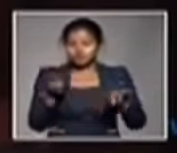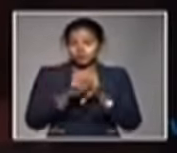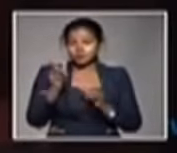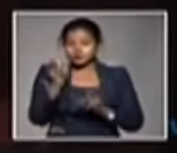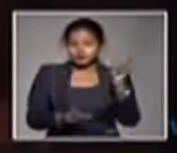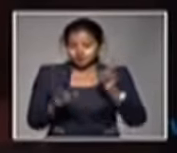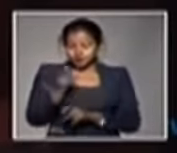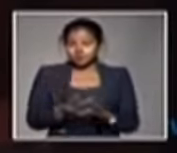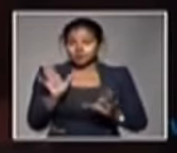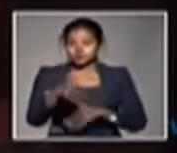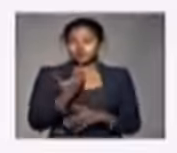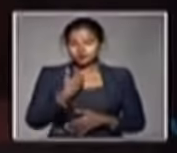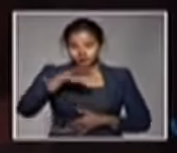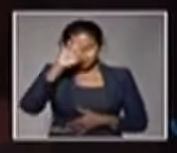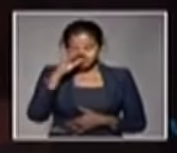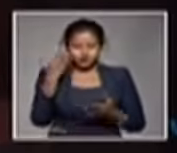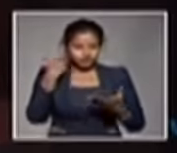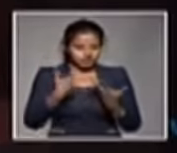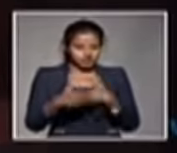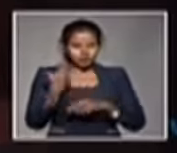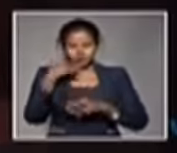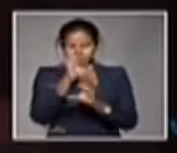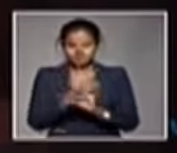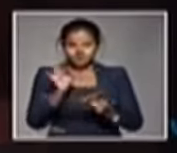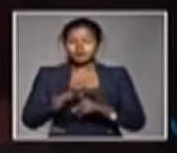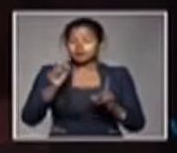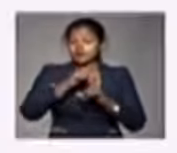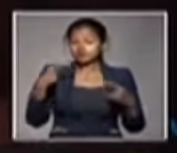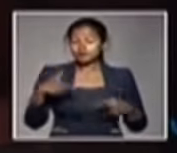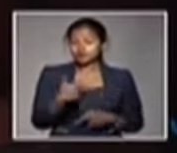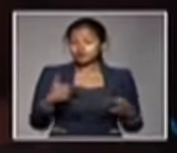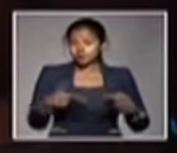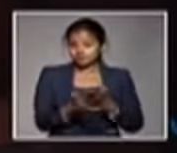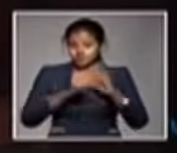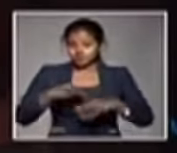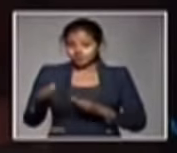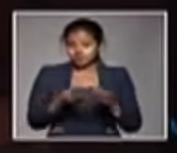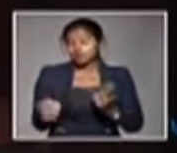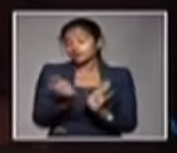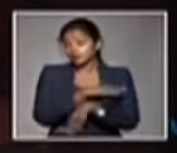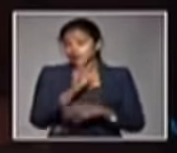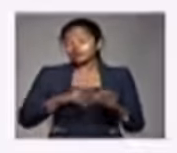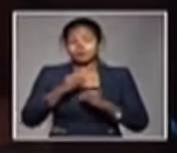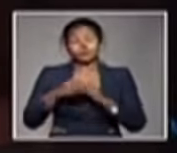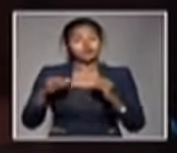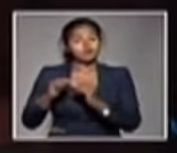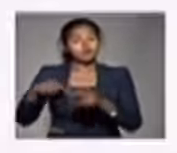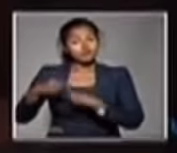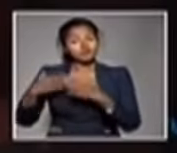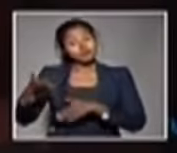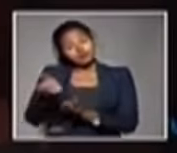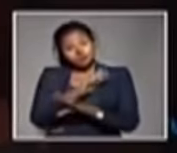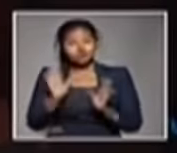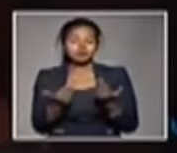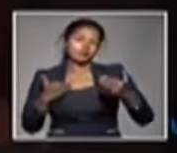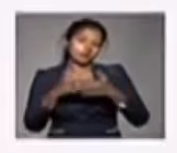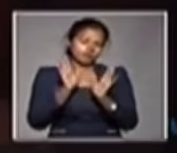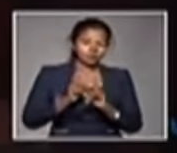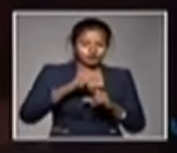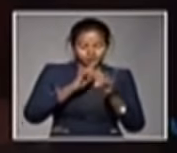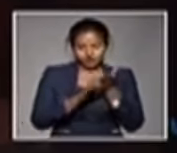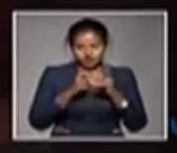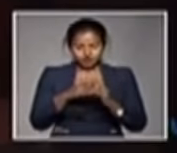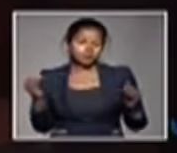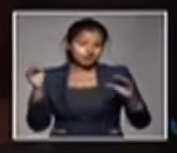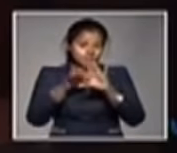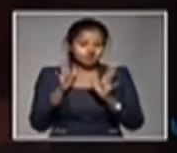displayed symptoms of the virus were identified near the Paliagoda fish market even before the brand factory cluster had emerged. PHI officers have come across a